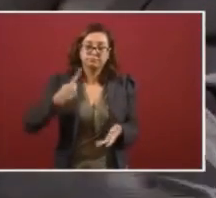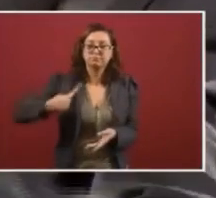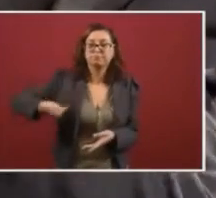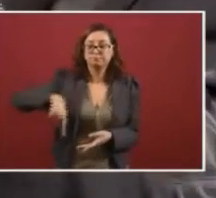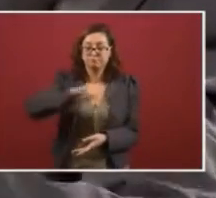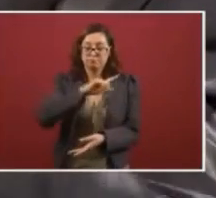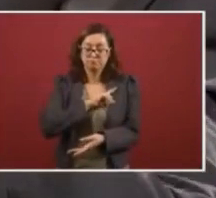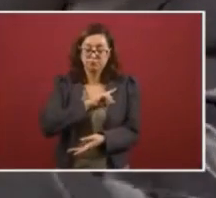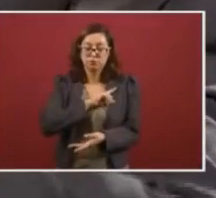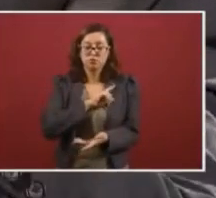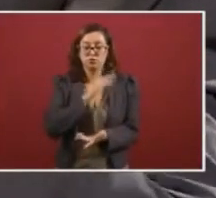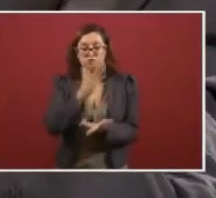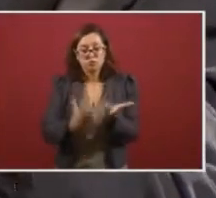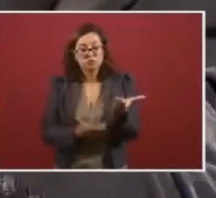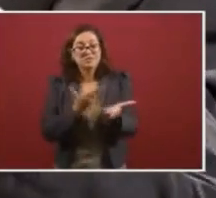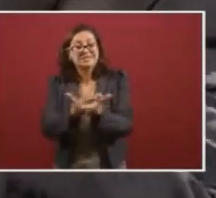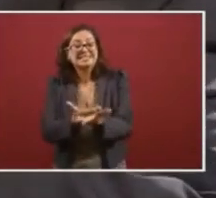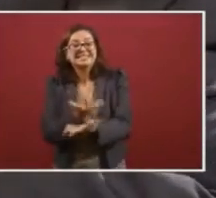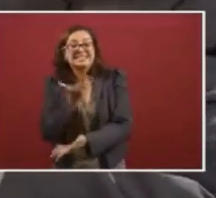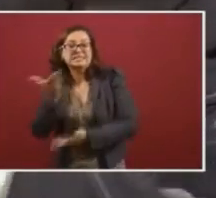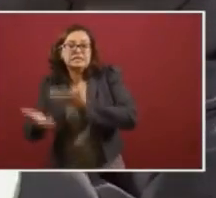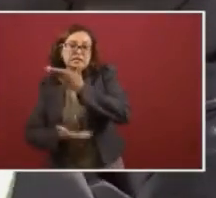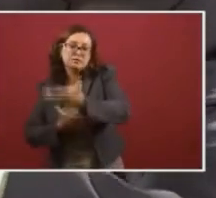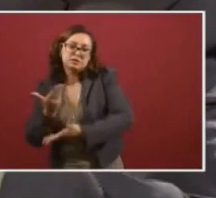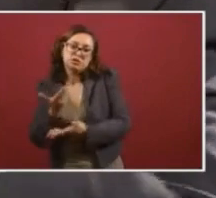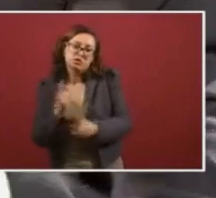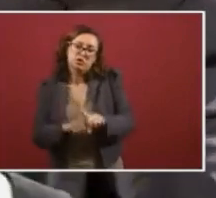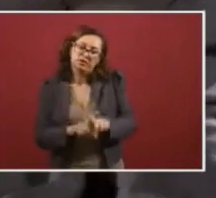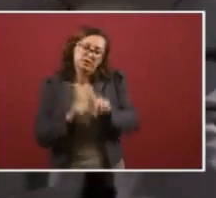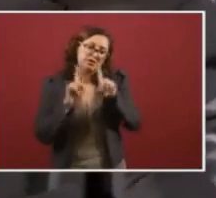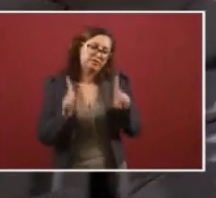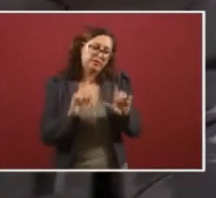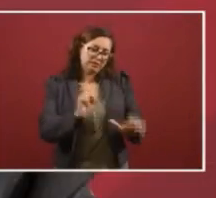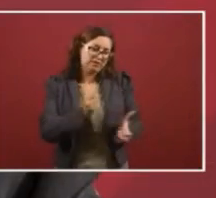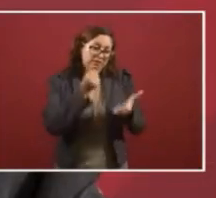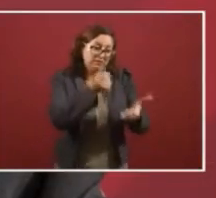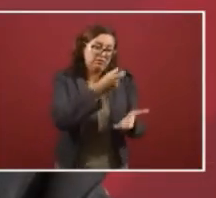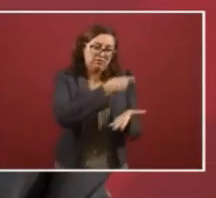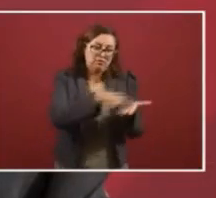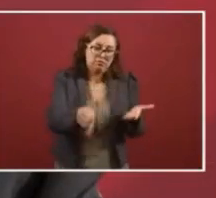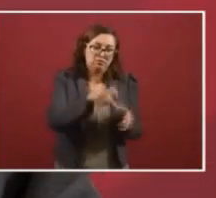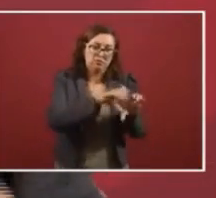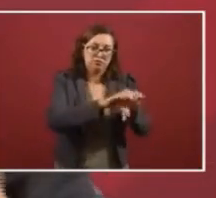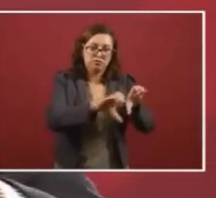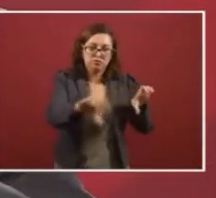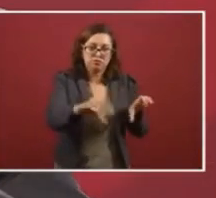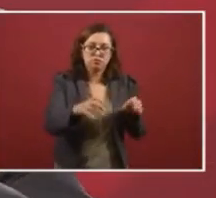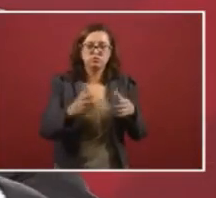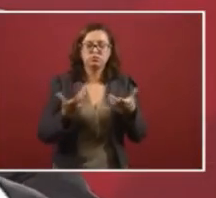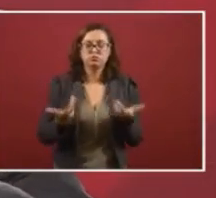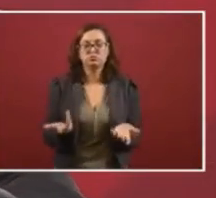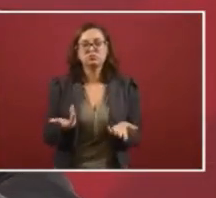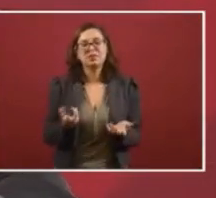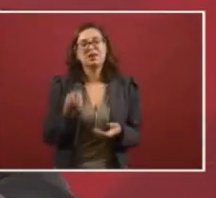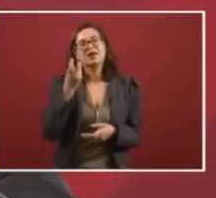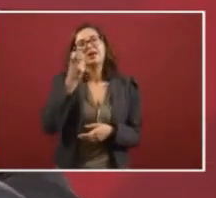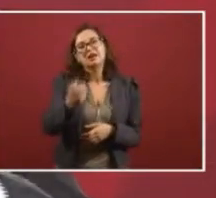that we planned a tariff that was than that which was from the